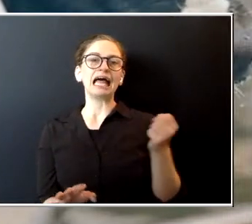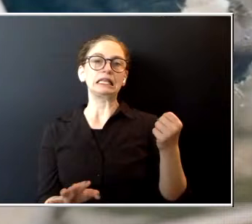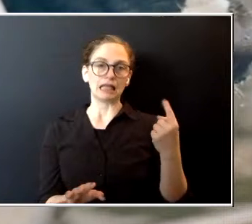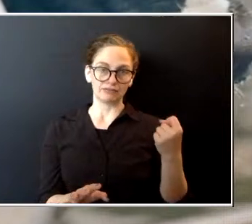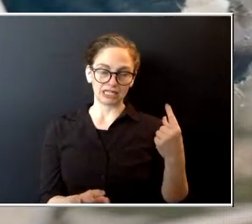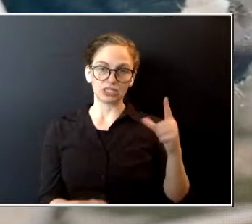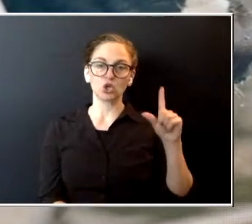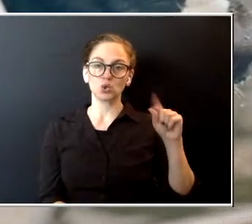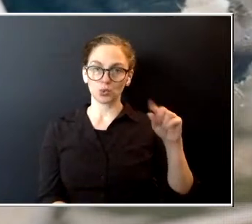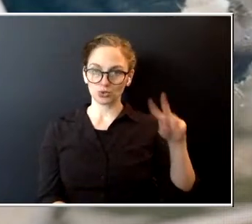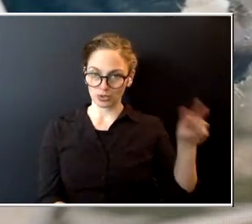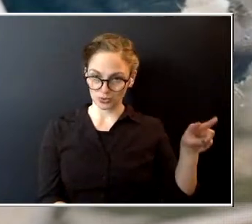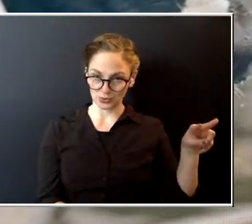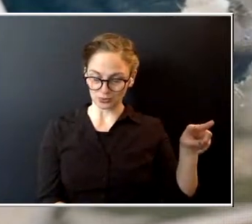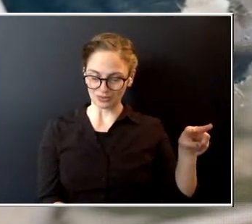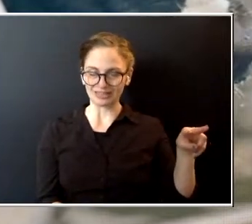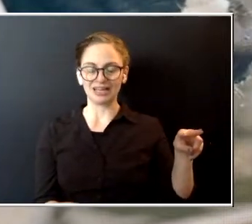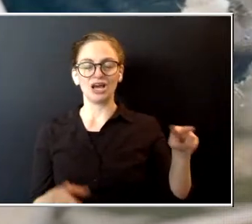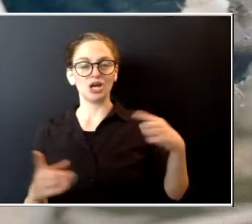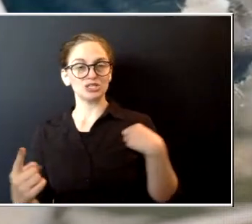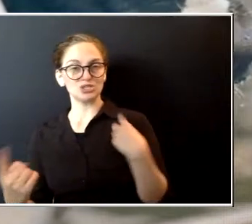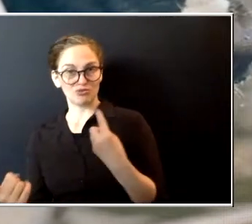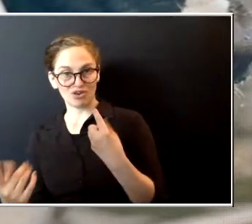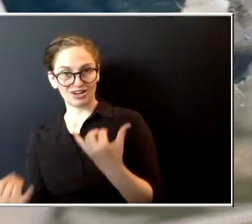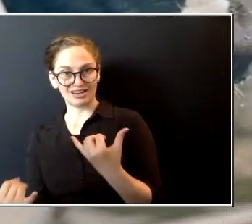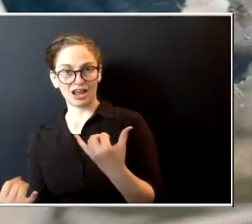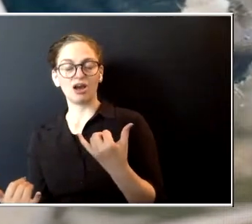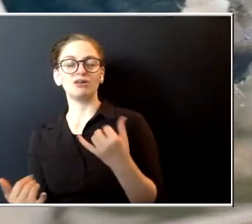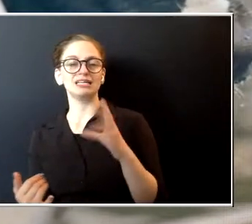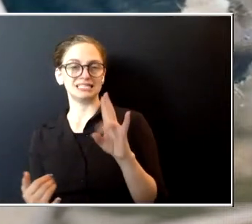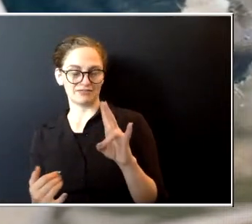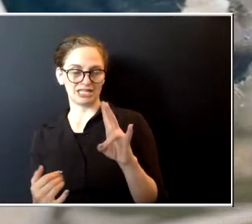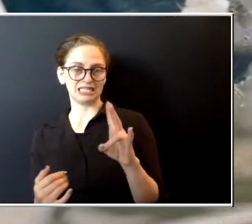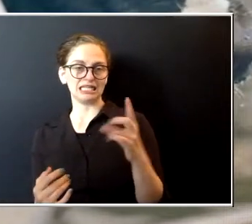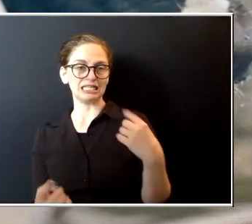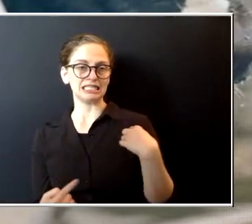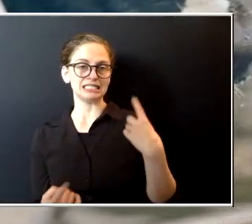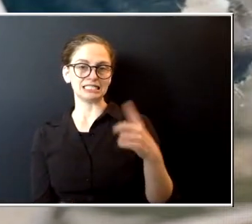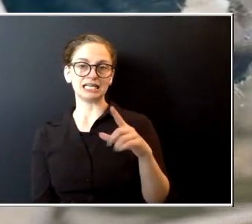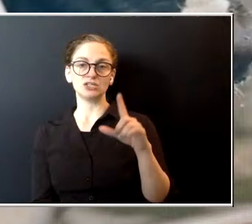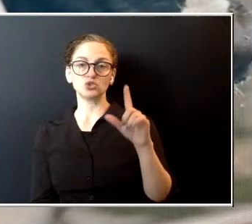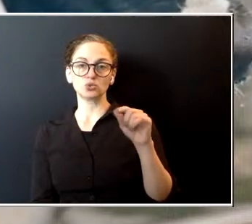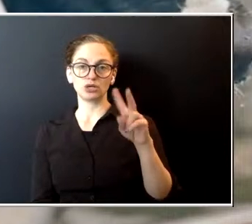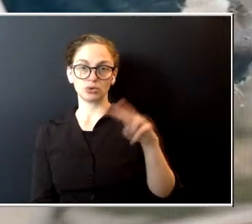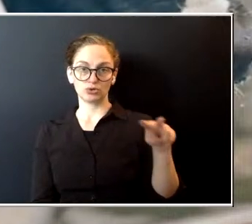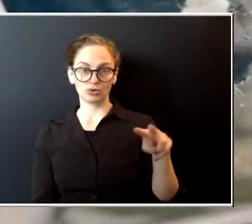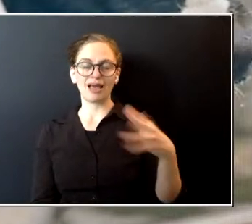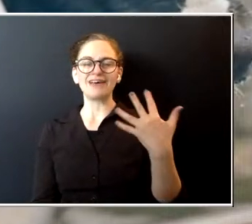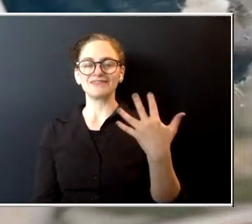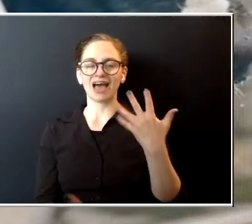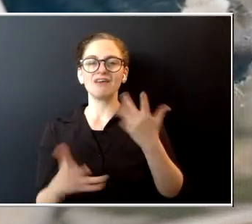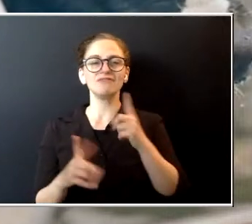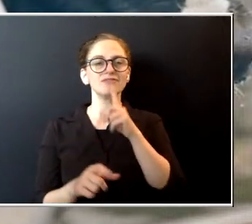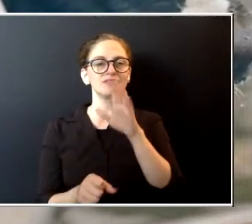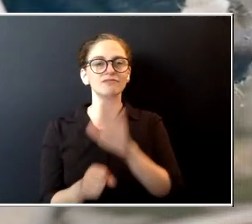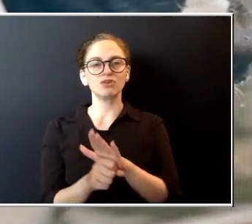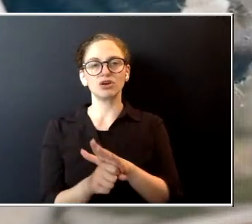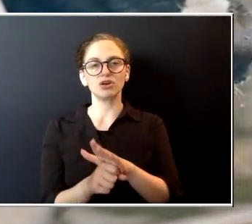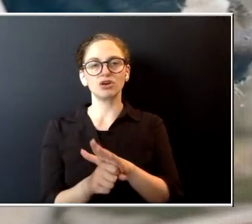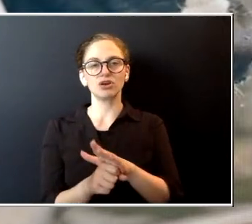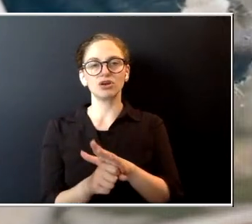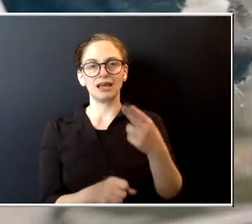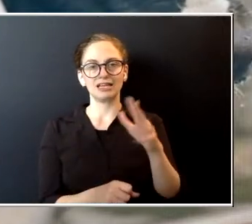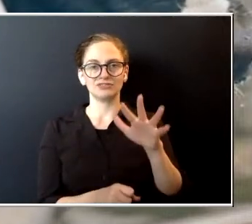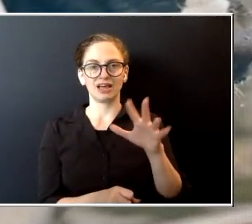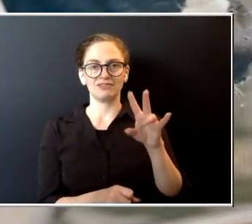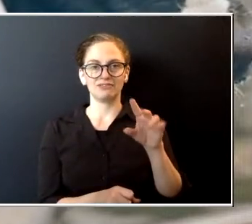so far. Yeah. Of those, since 2022, 5 have been confirmed as H5N1, so we believe it's probably all